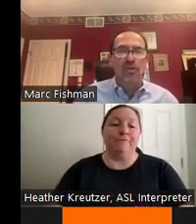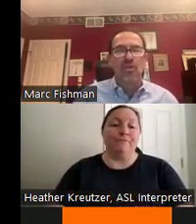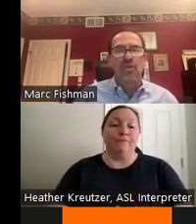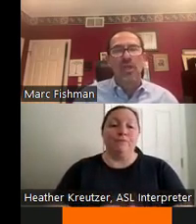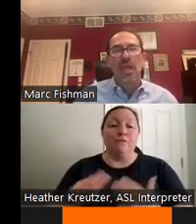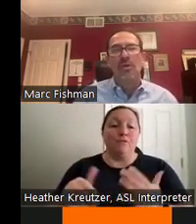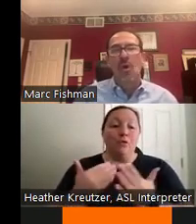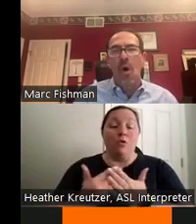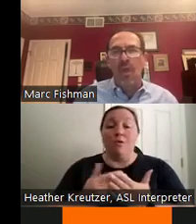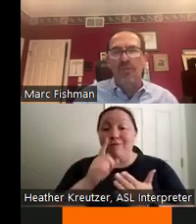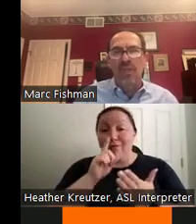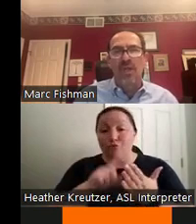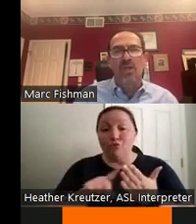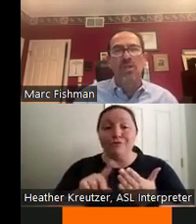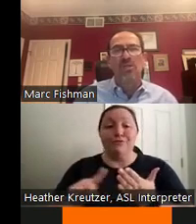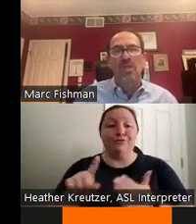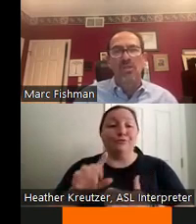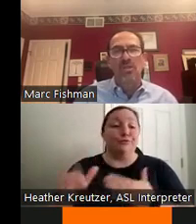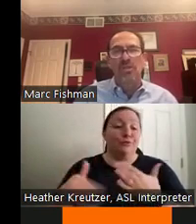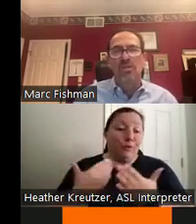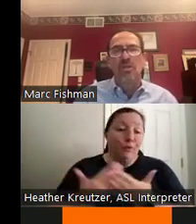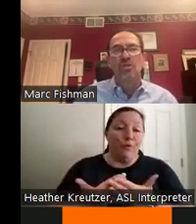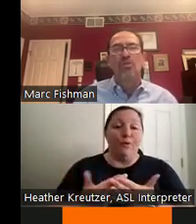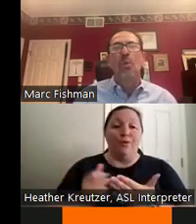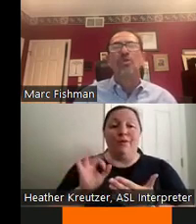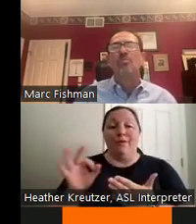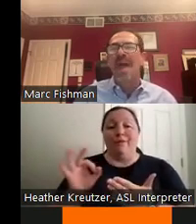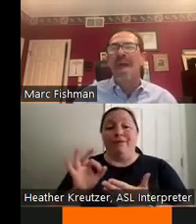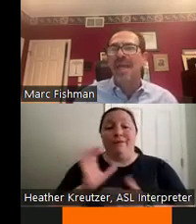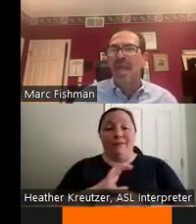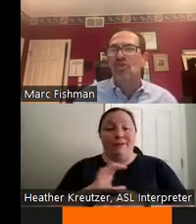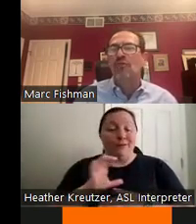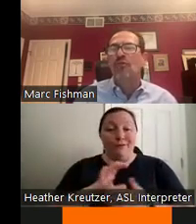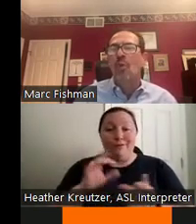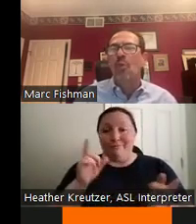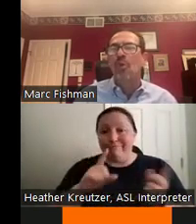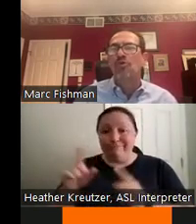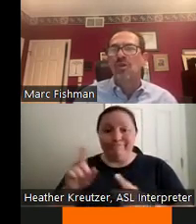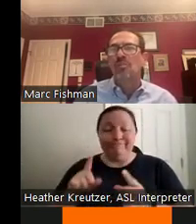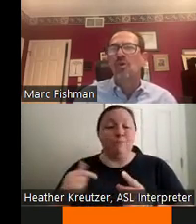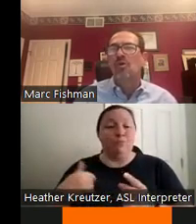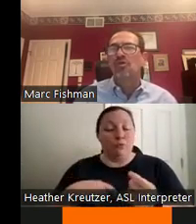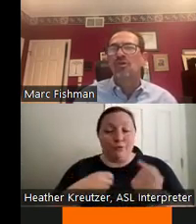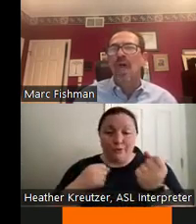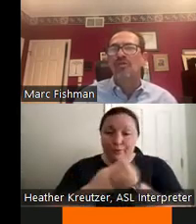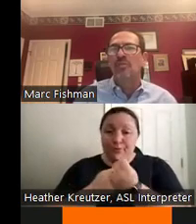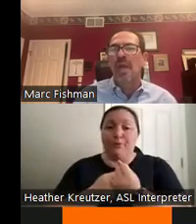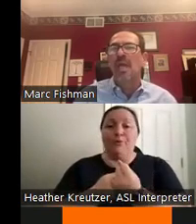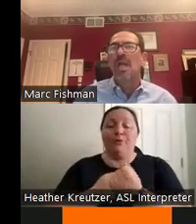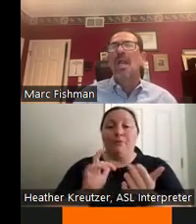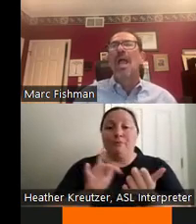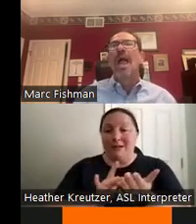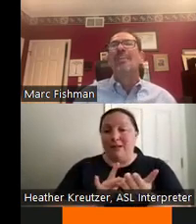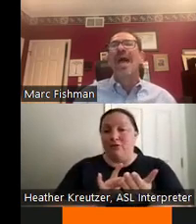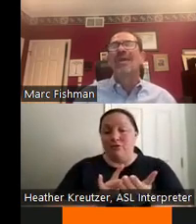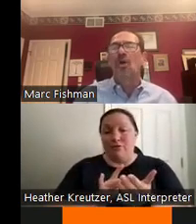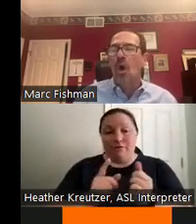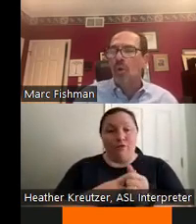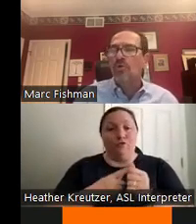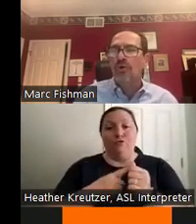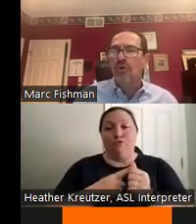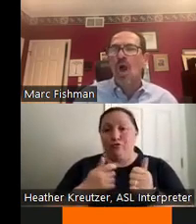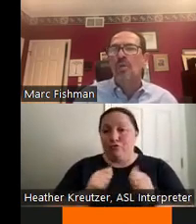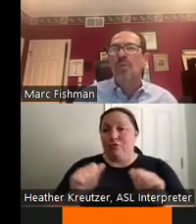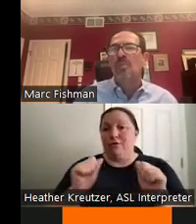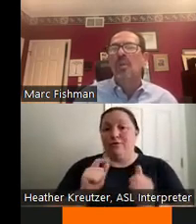of the research and all of the clinical consensus supports medication-forward treatment across the lifespan. And